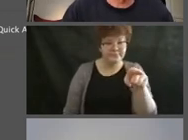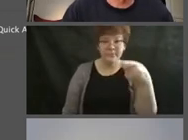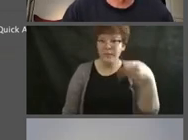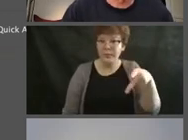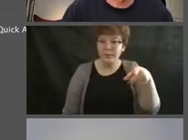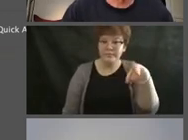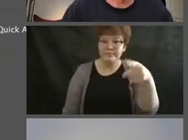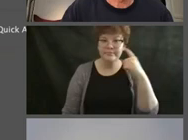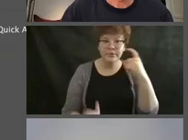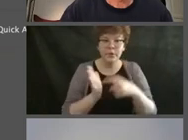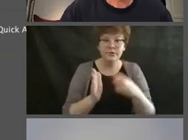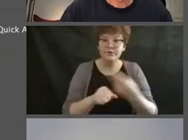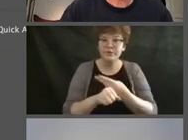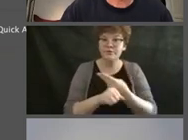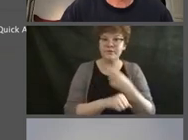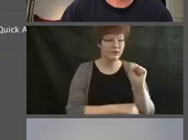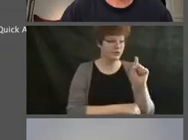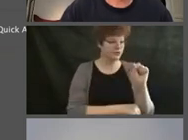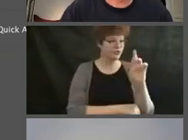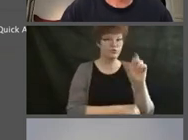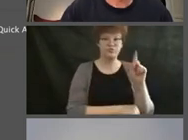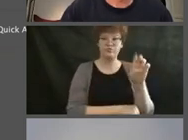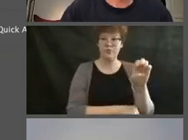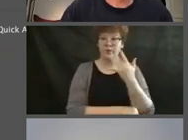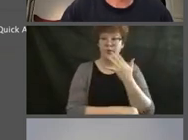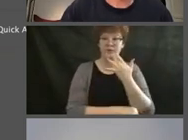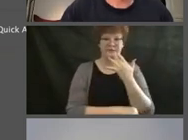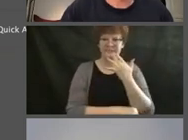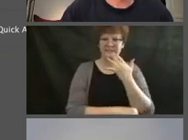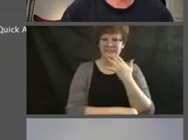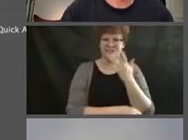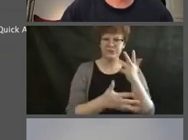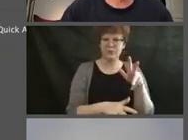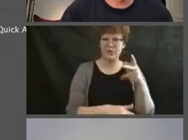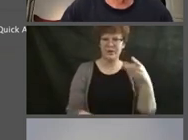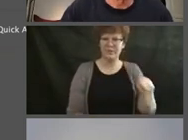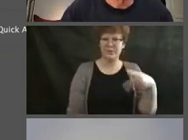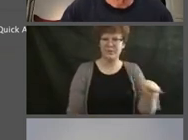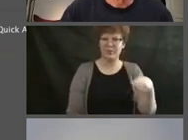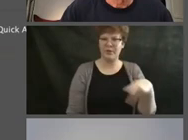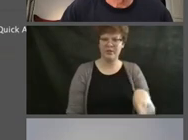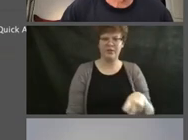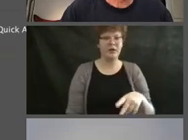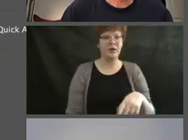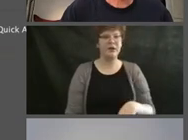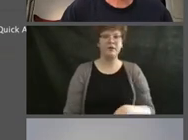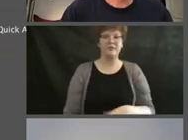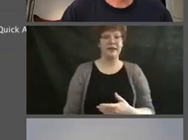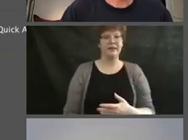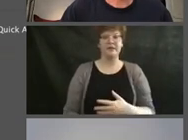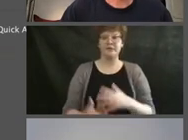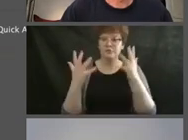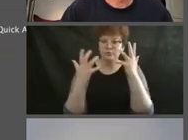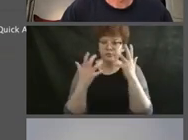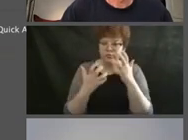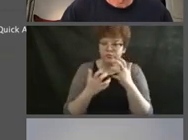stroke color for that. So I don't want it purple. I can make it a deep green or I can make it